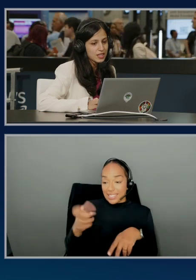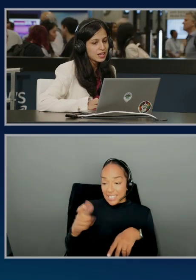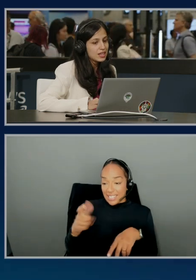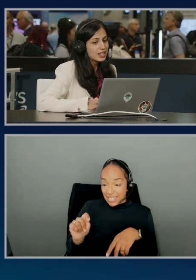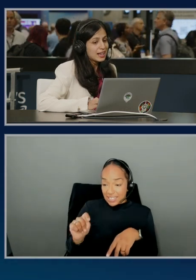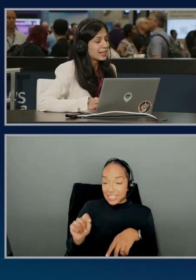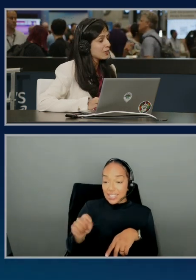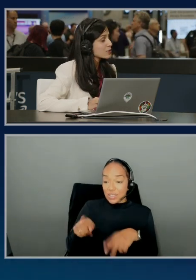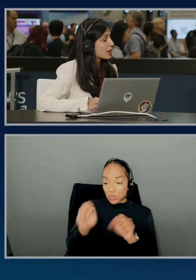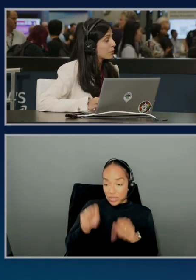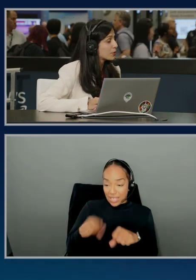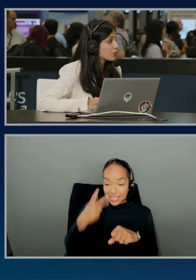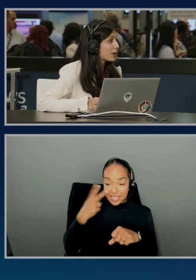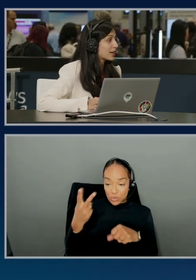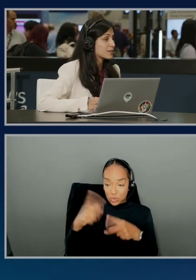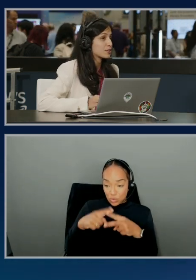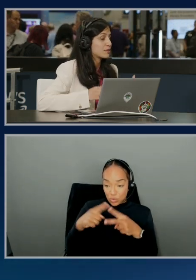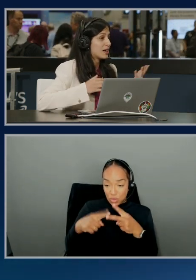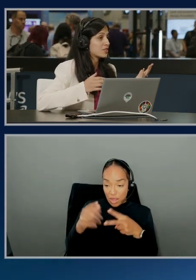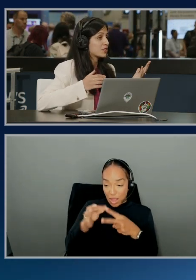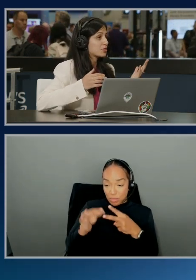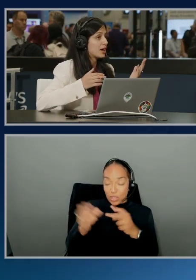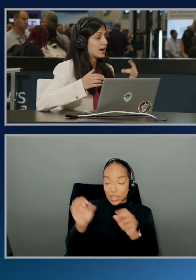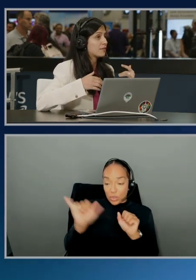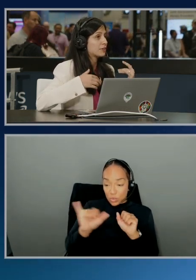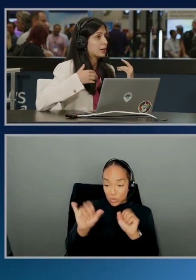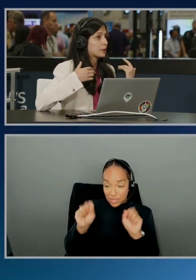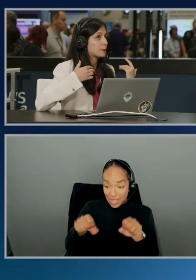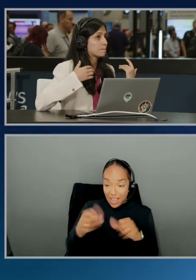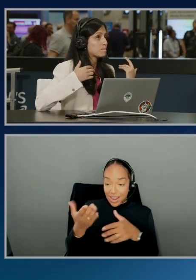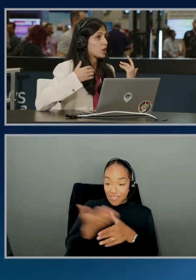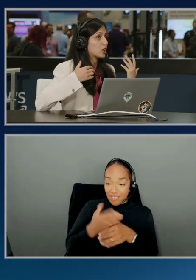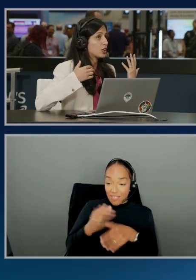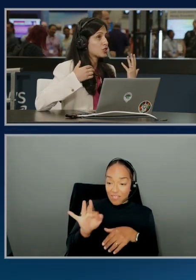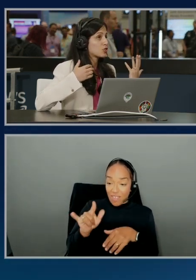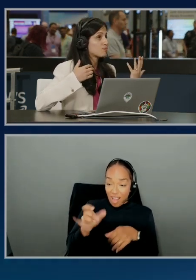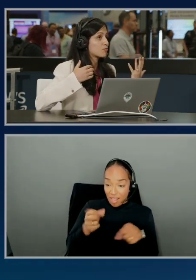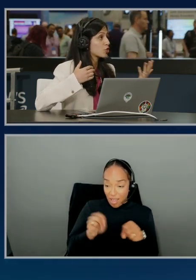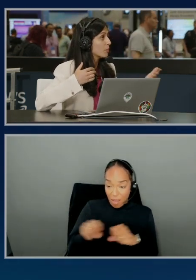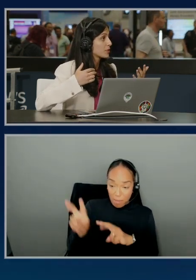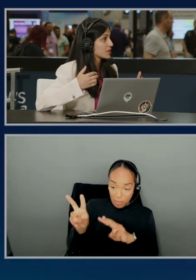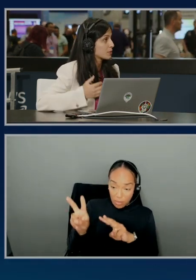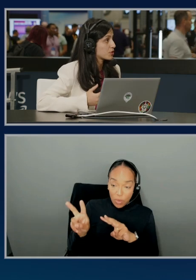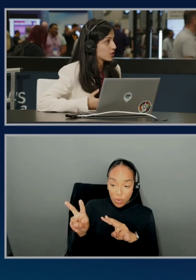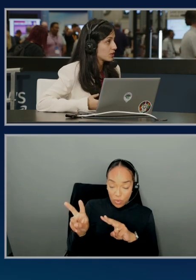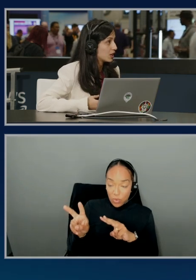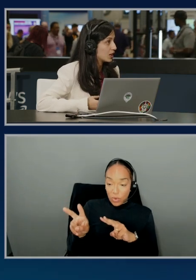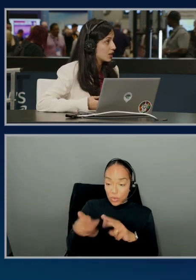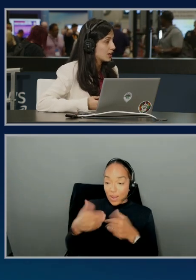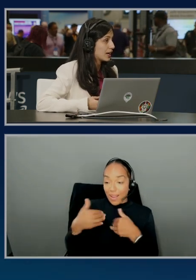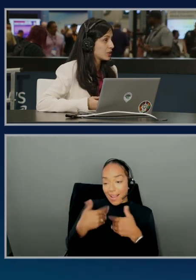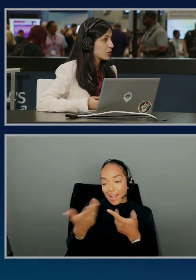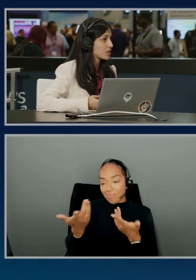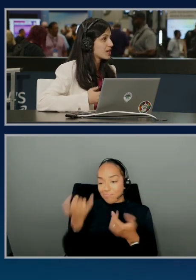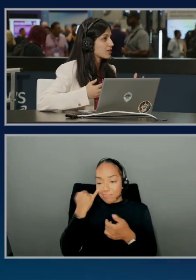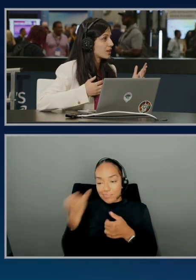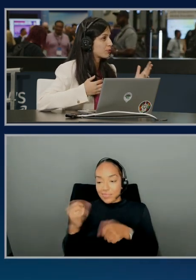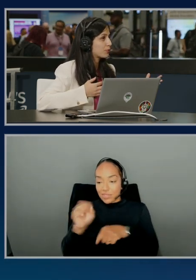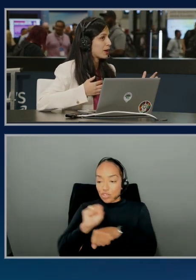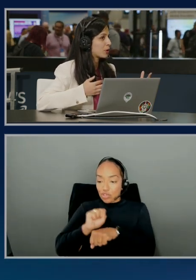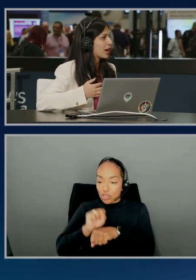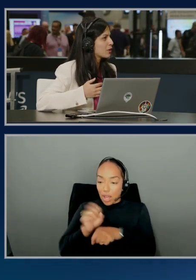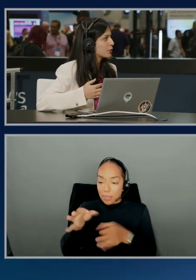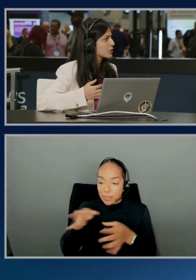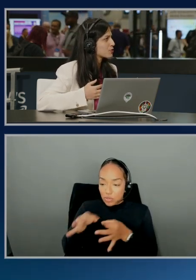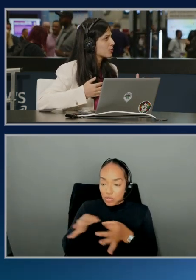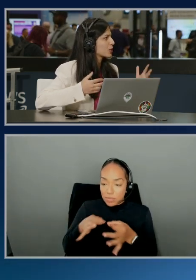options you see. I can also upload a file. So imagine you have, a job description, and you want to say, if